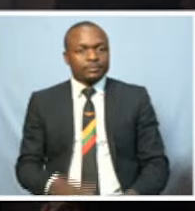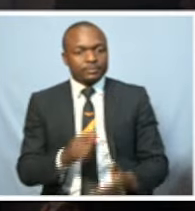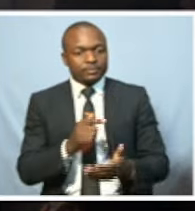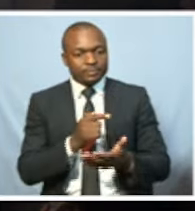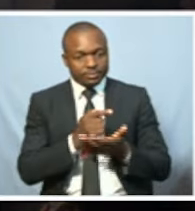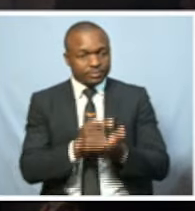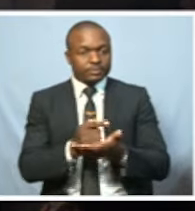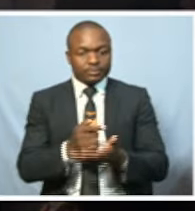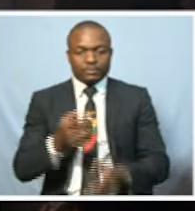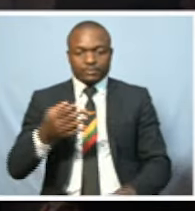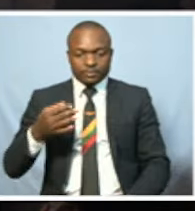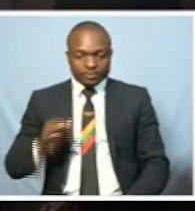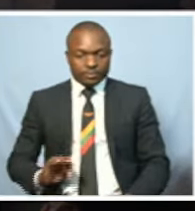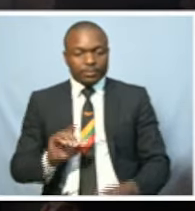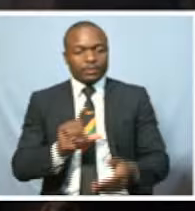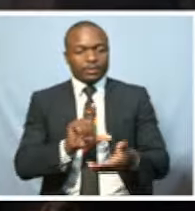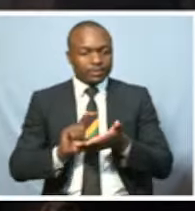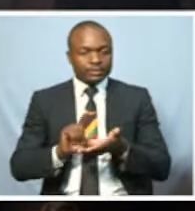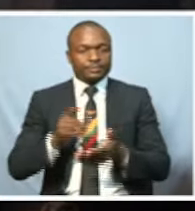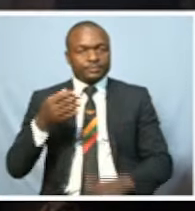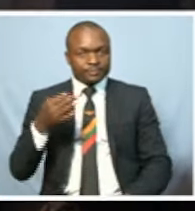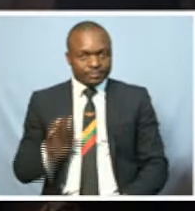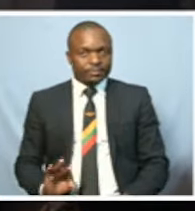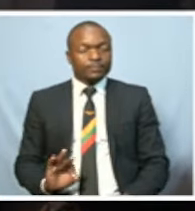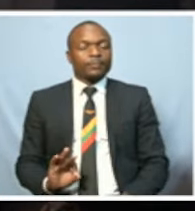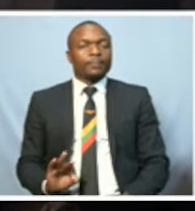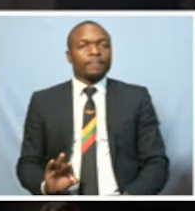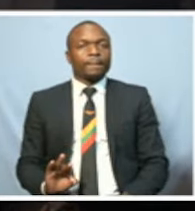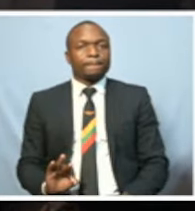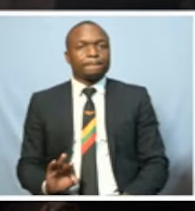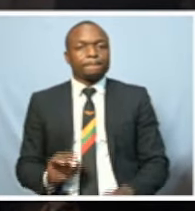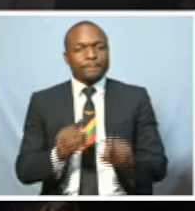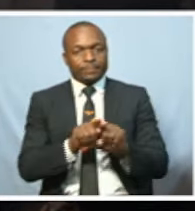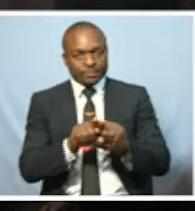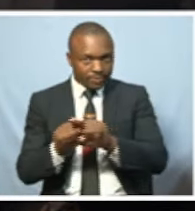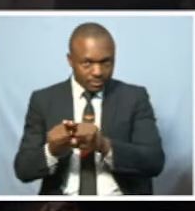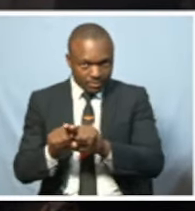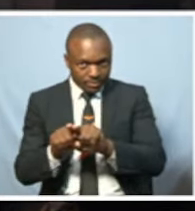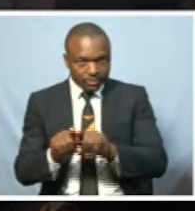beneficiaries, loan beneficiaries, as well as